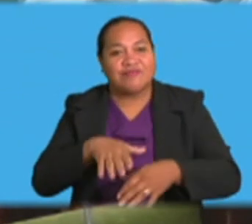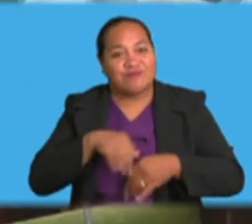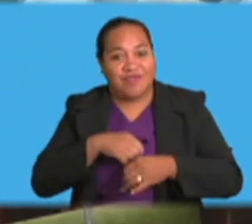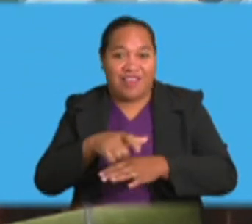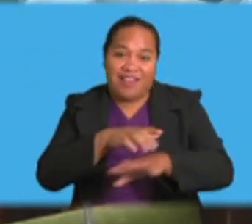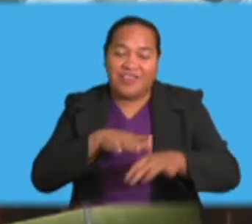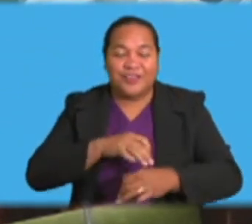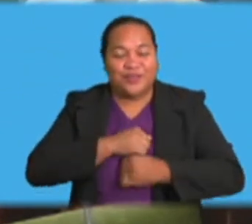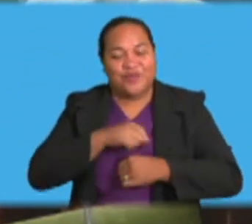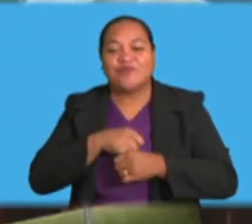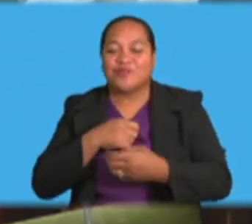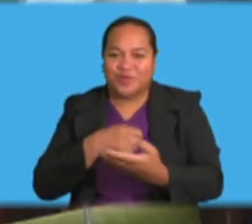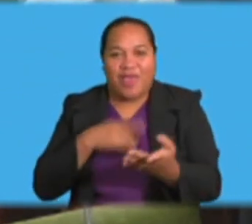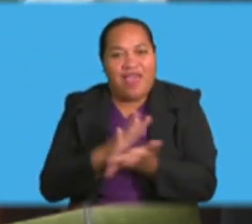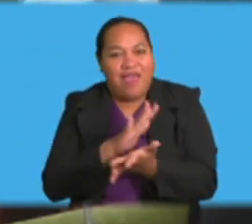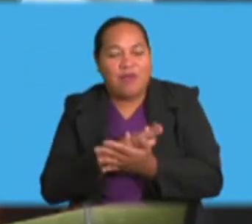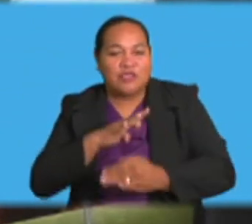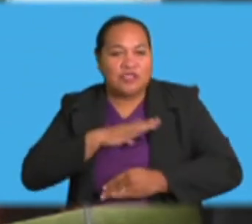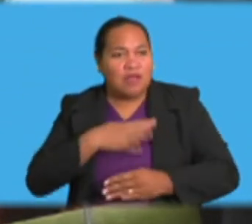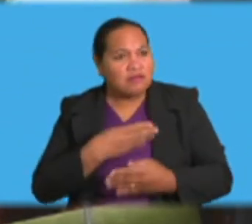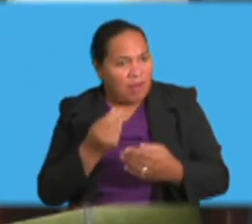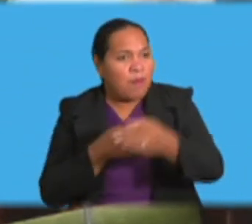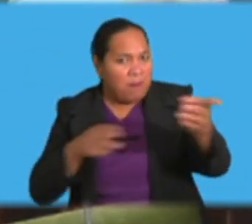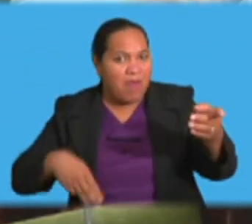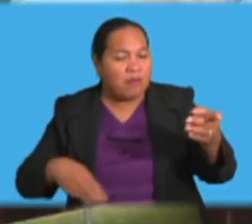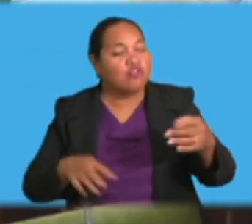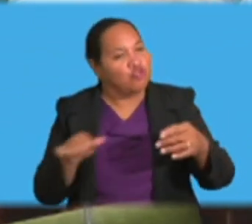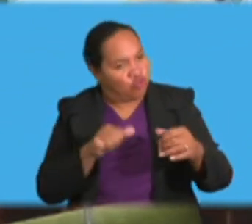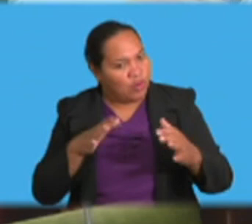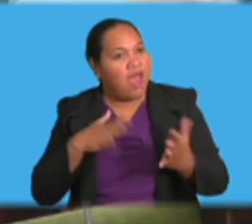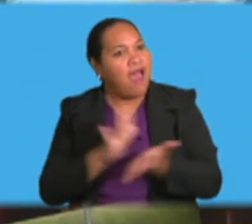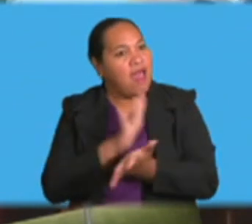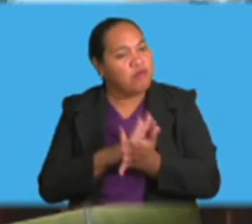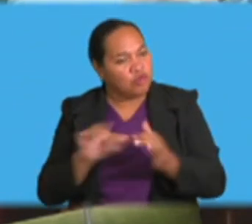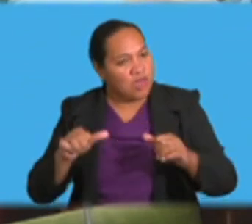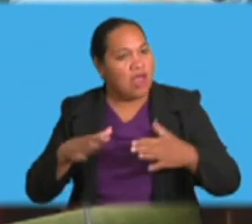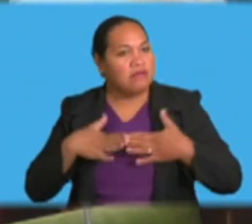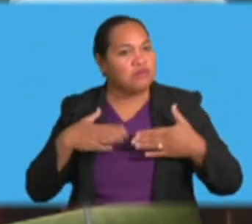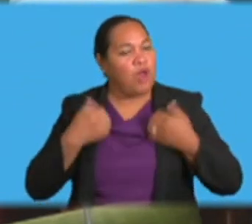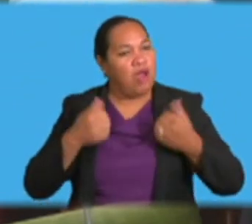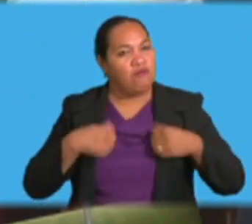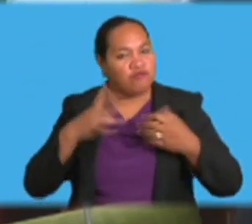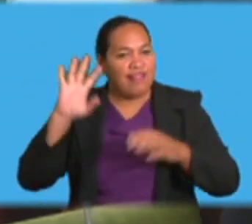landowners, the Fijian people, and even members of the opposition, Madam Speaker, should be proud of this success. Thank you.